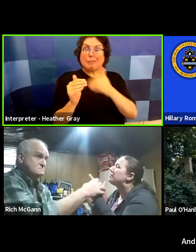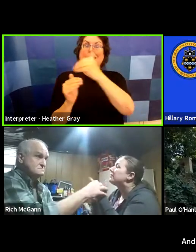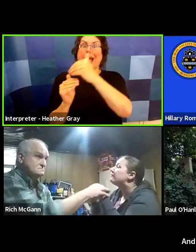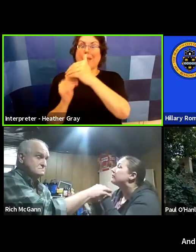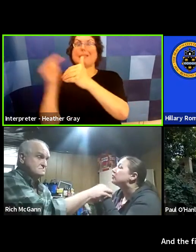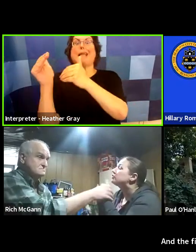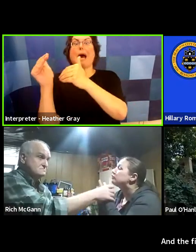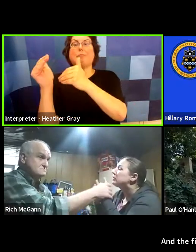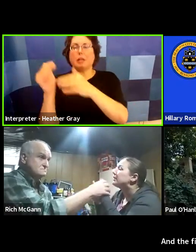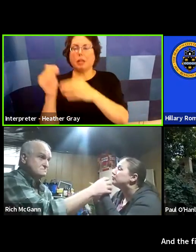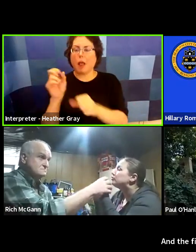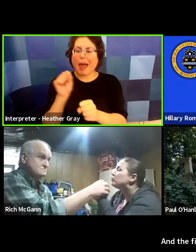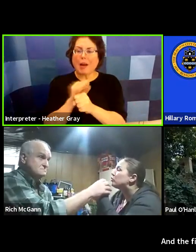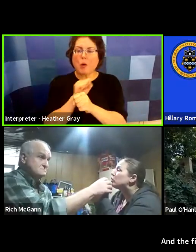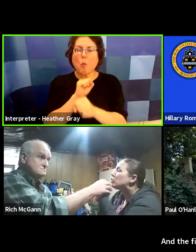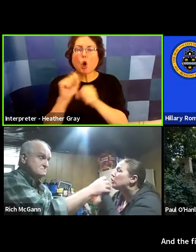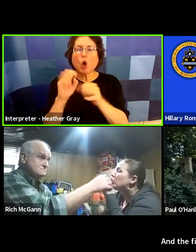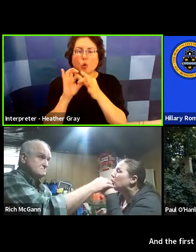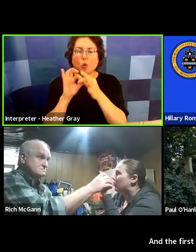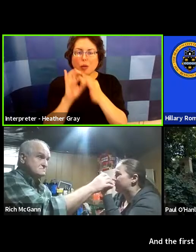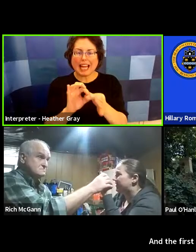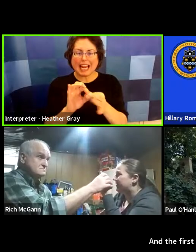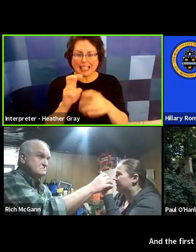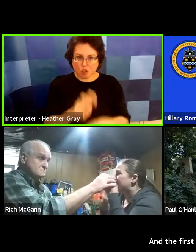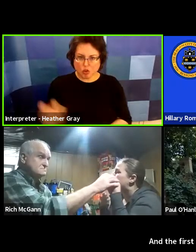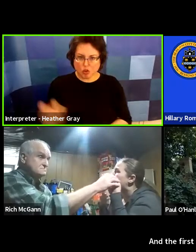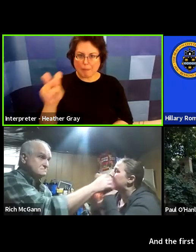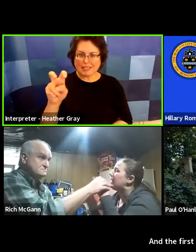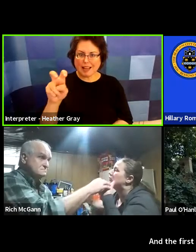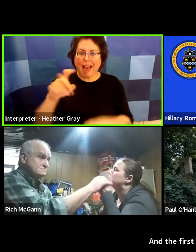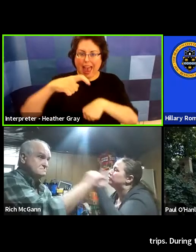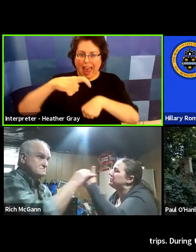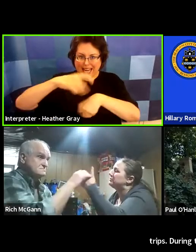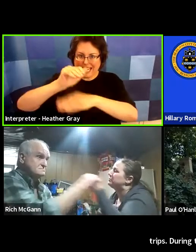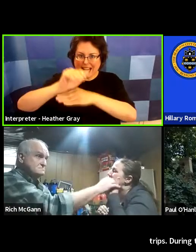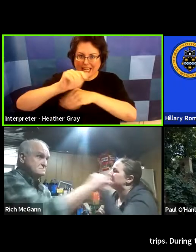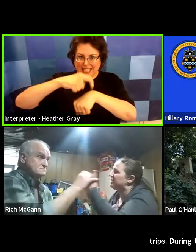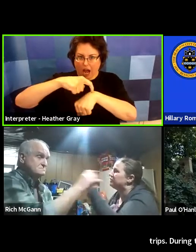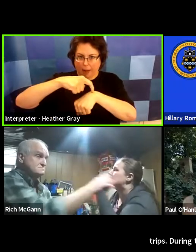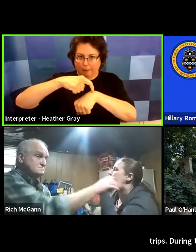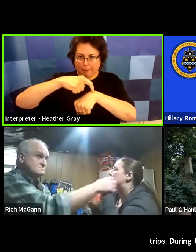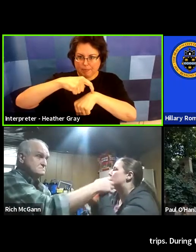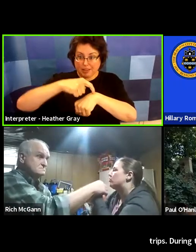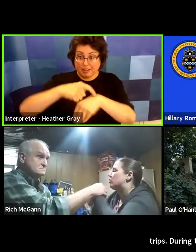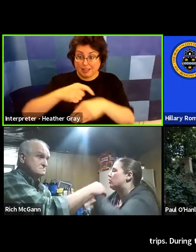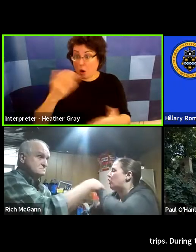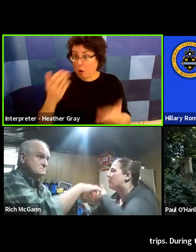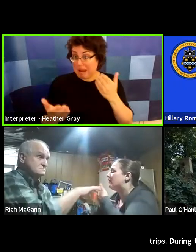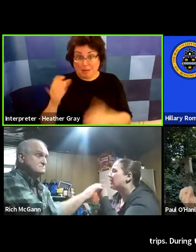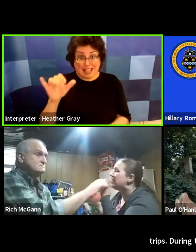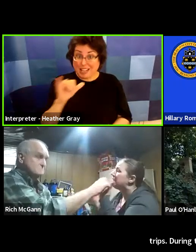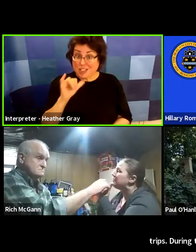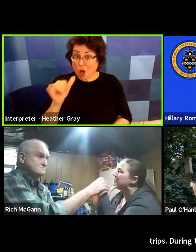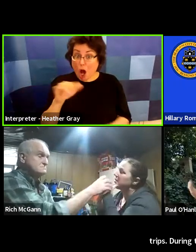work-related trips during the nighttime hours. And it might be that it's not a regular bus, but